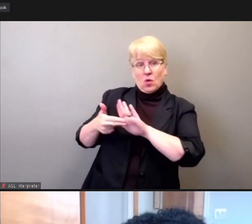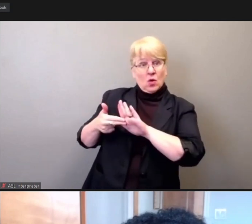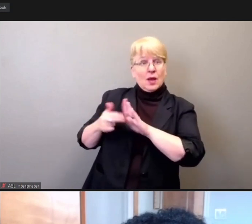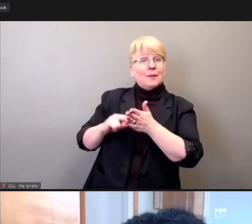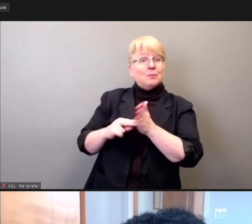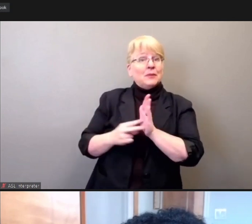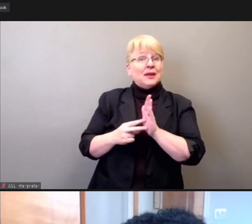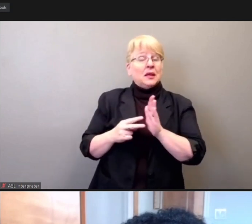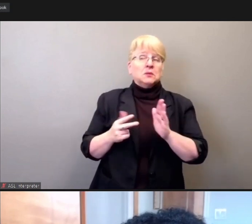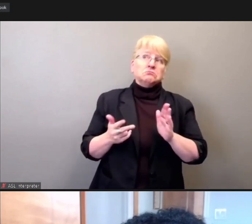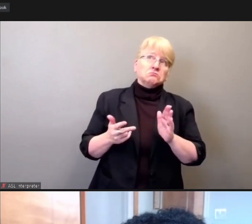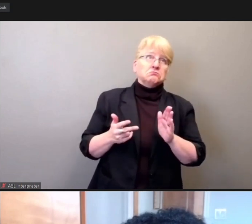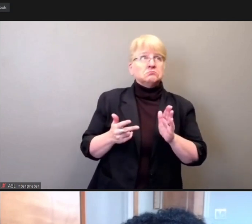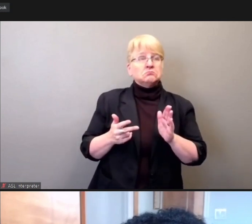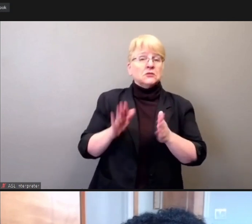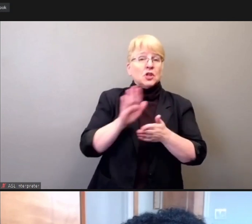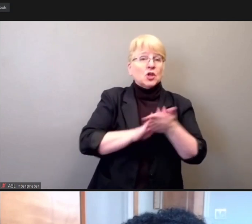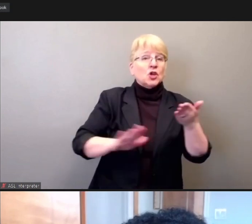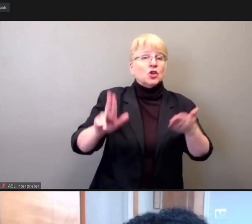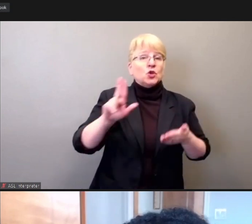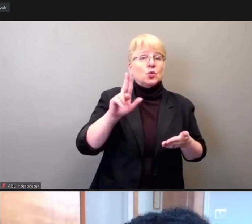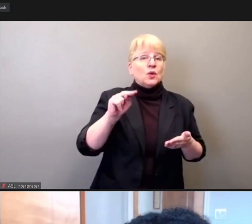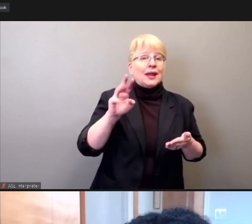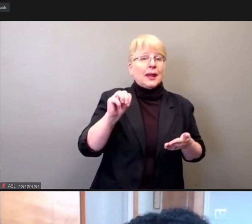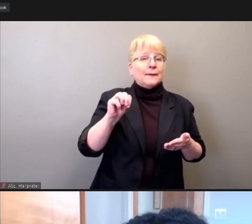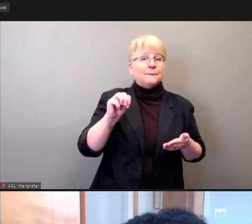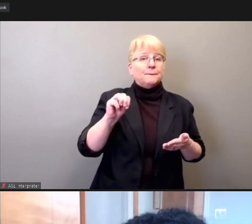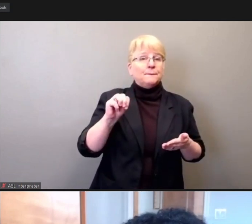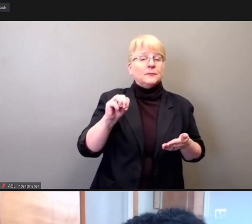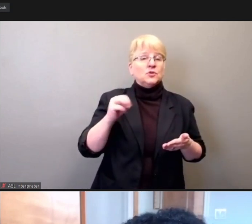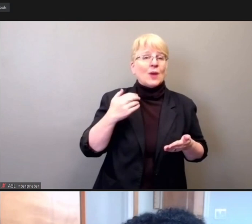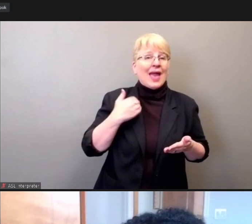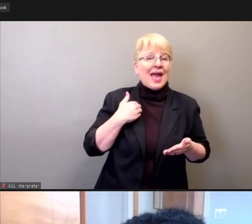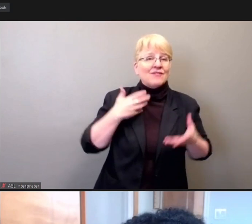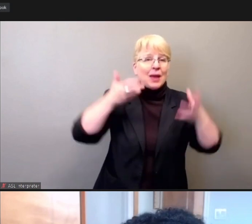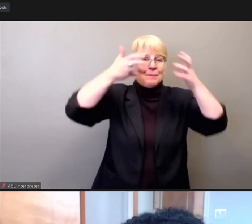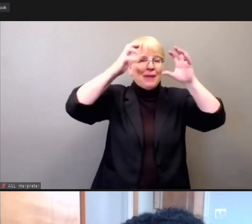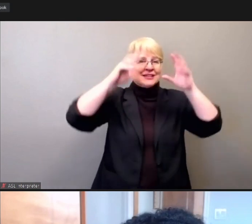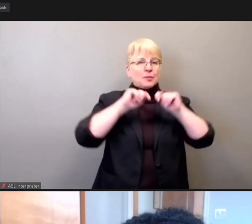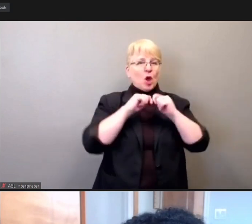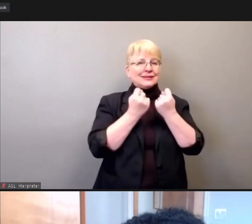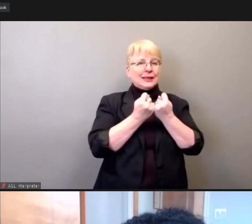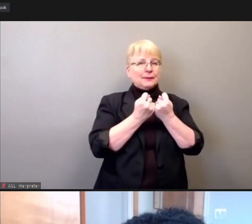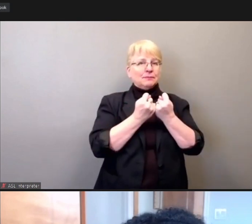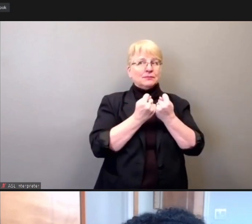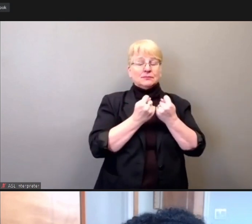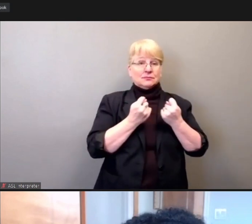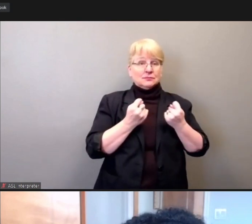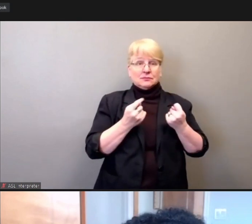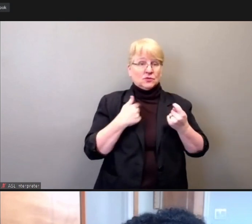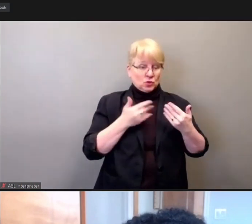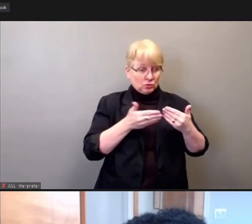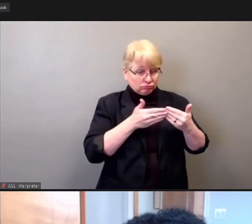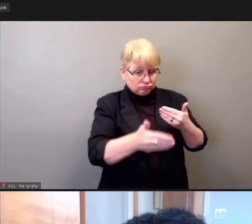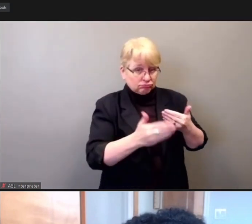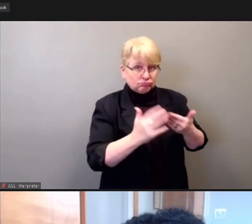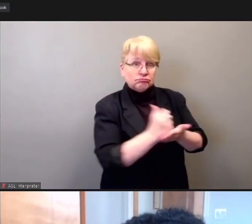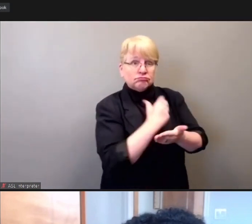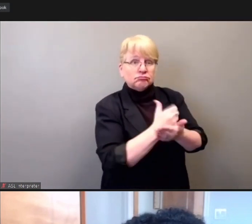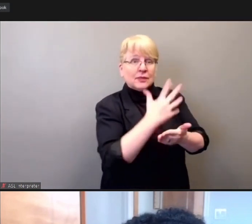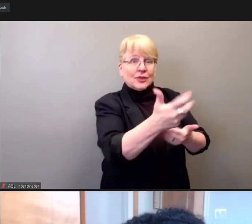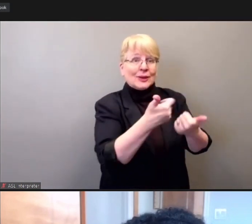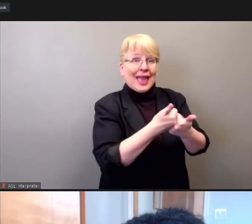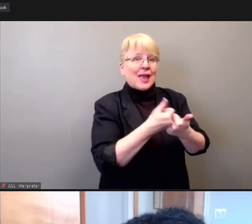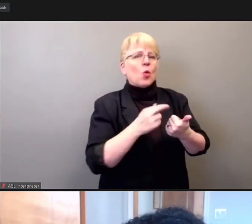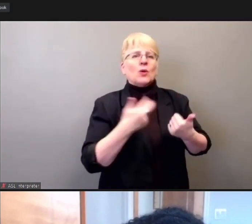like the University of New Mexico to host a basketball game, the few that they have left on this season? Or is that still kind of off